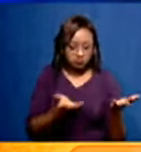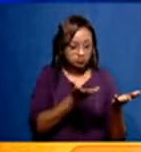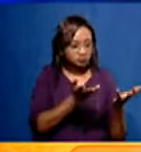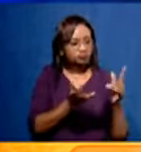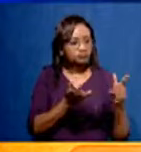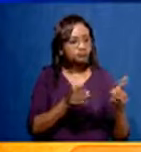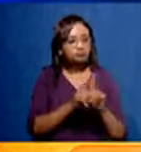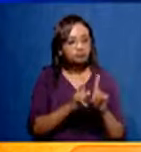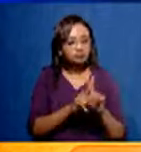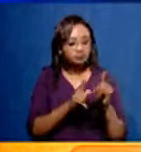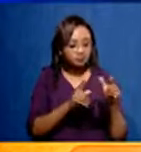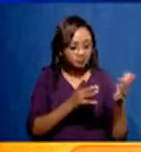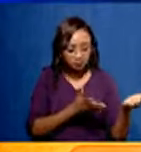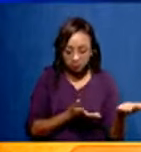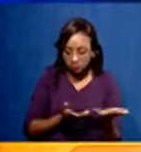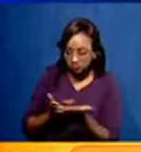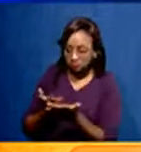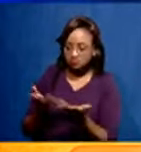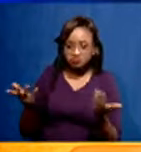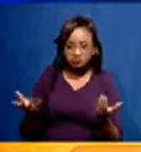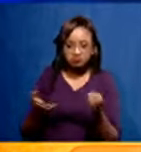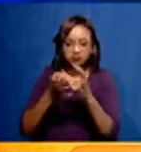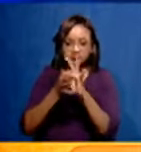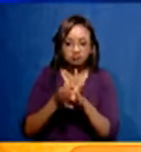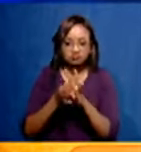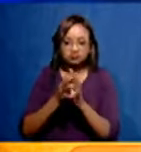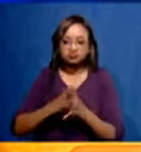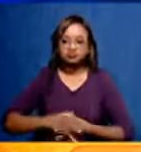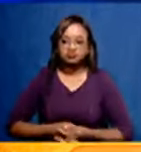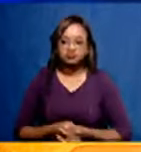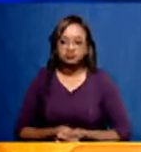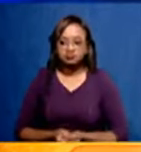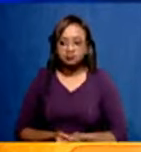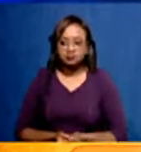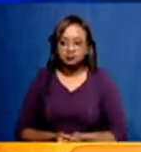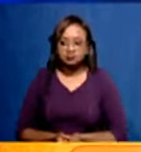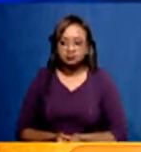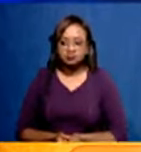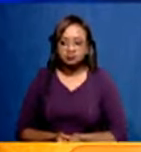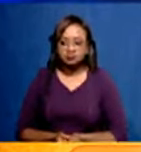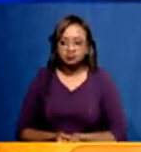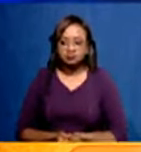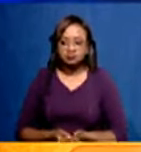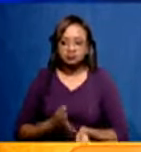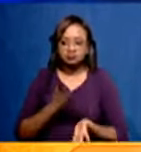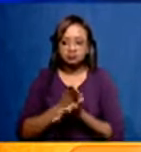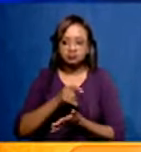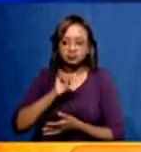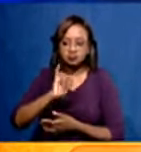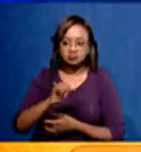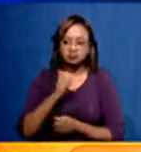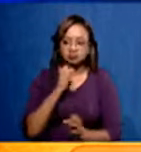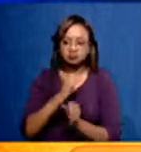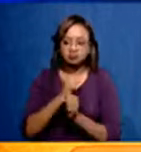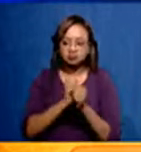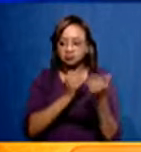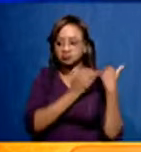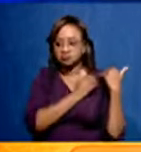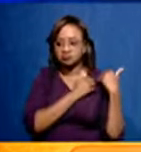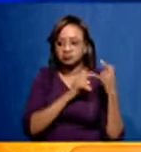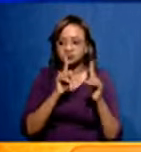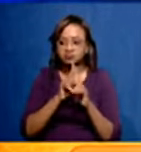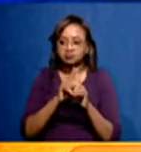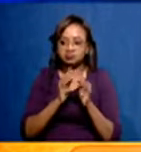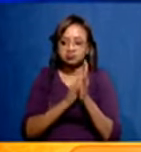same time, bring the world to the University of Nairobi. So it's a very exciting, humbling assignment, and I'm